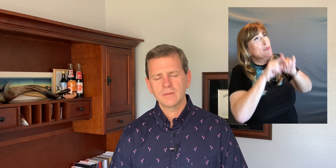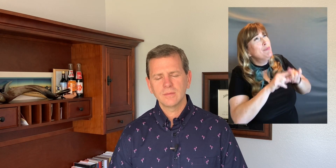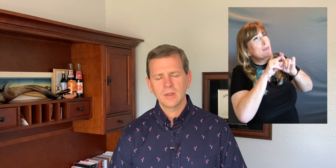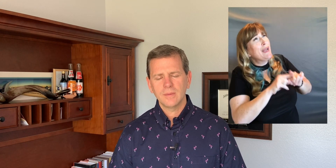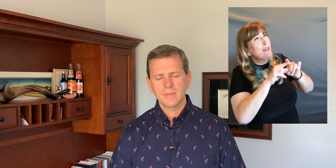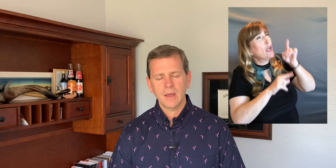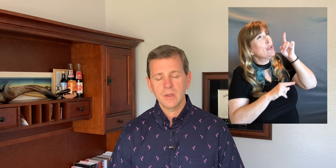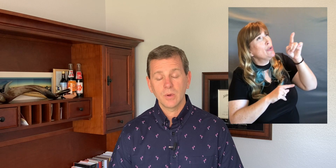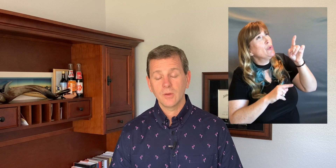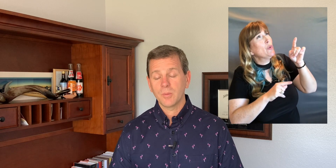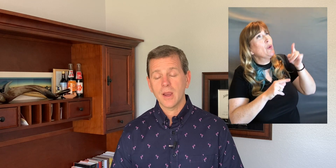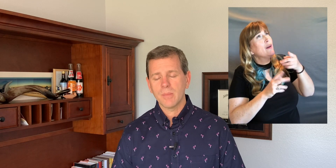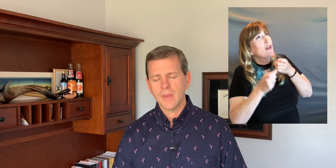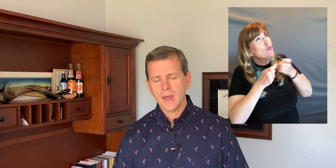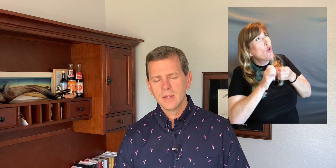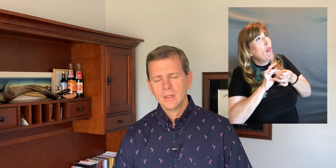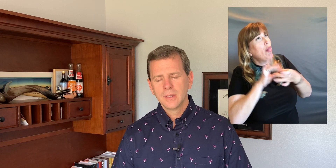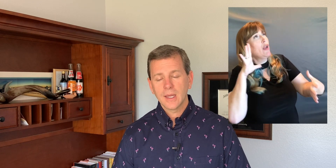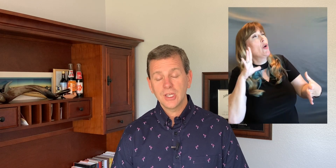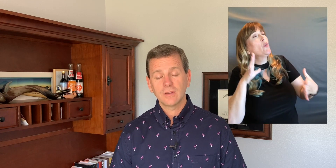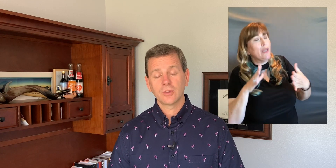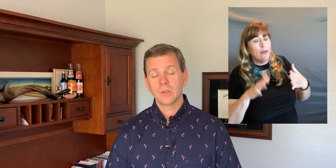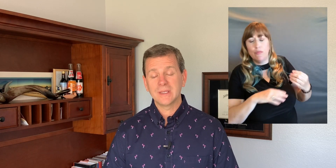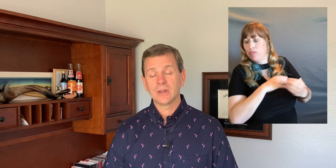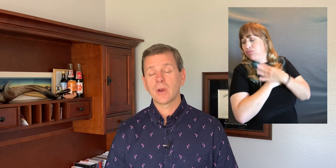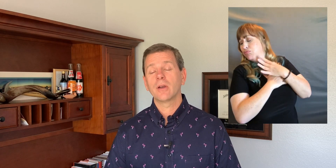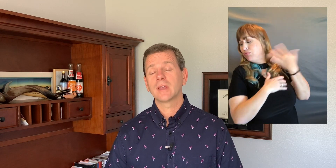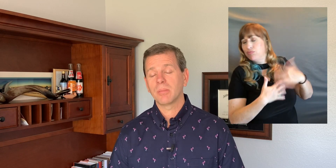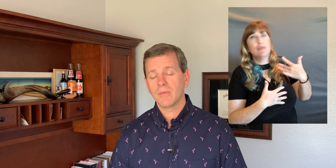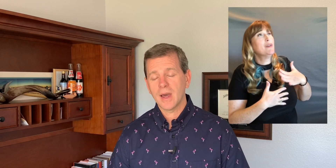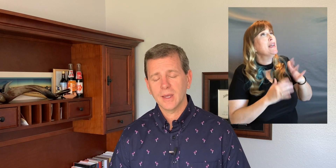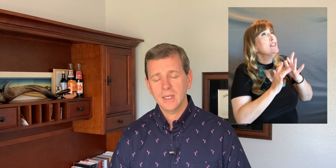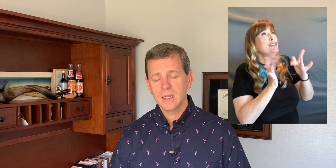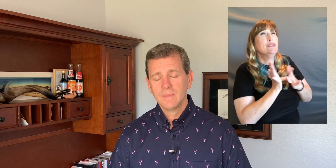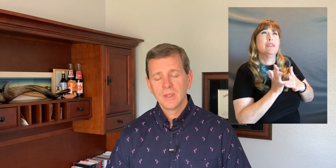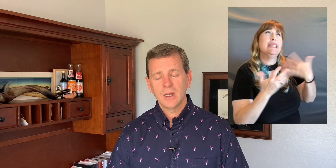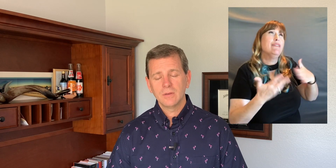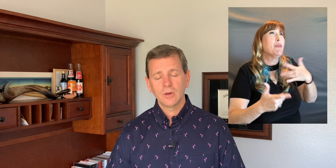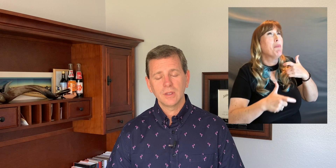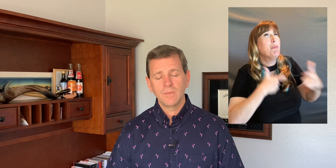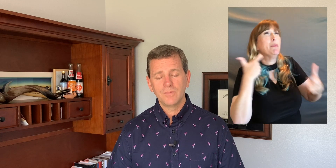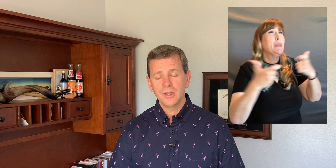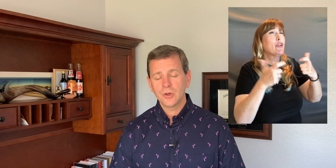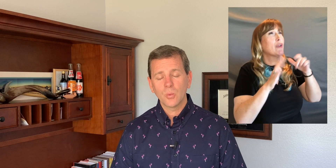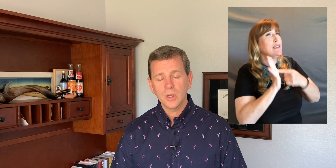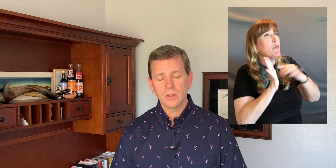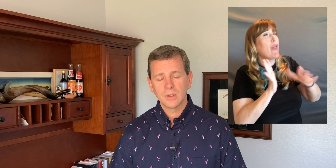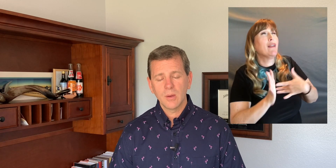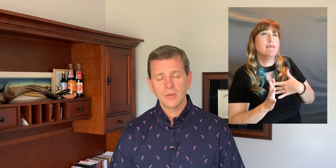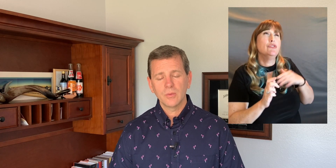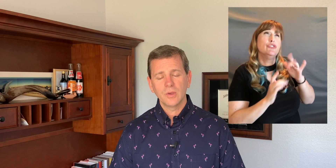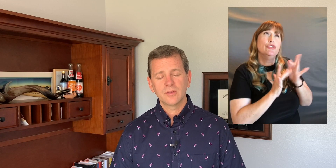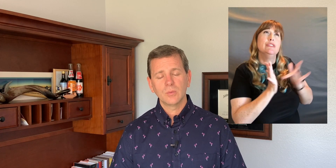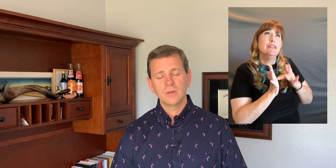things, God, we're inspired by that. God, Jesus certainly was an even greater example of that. God, he certainly did your will